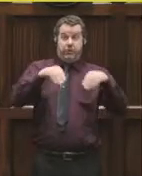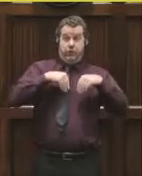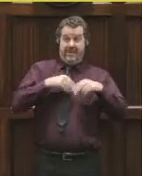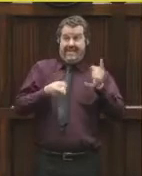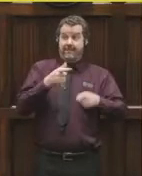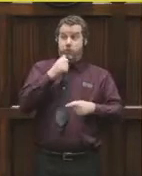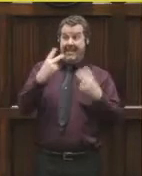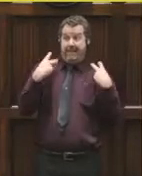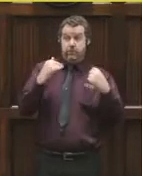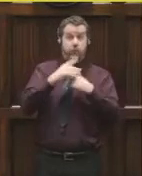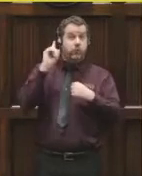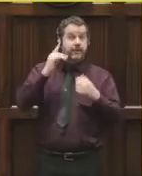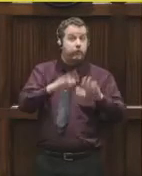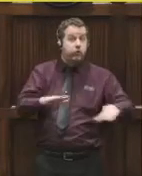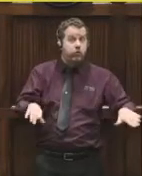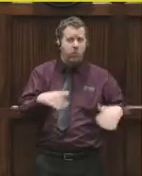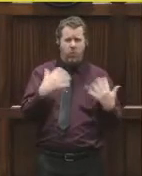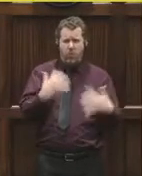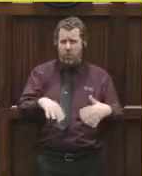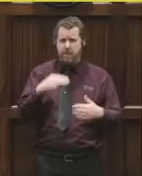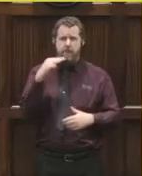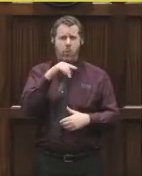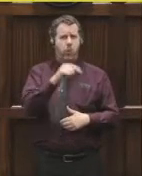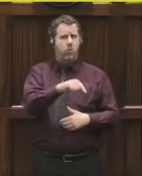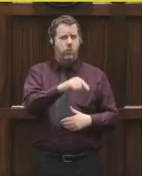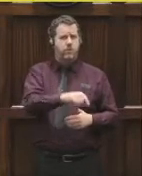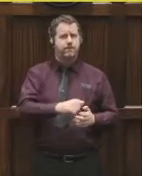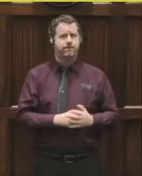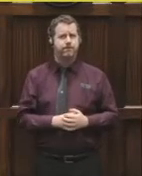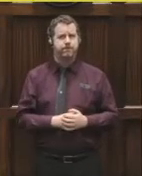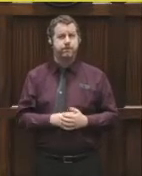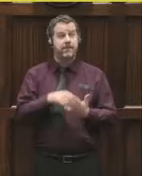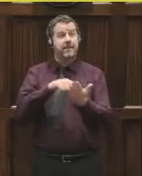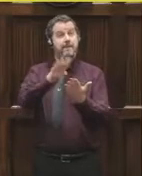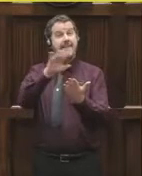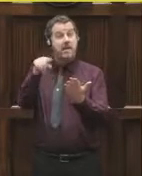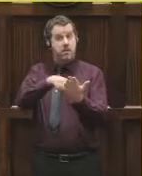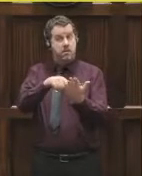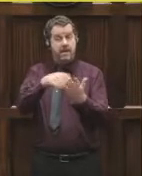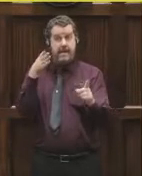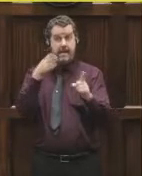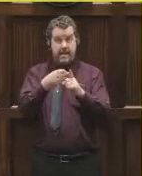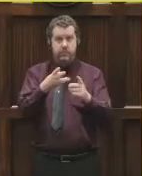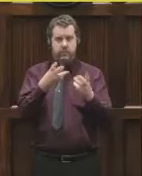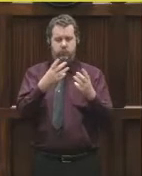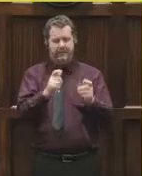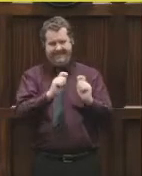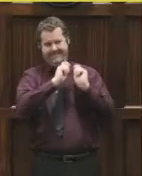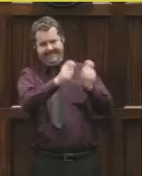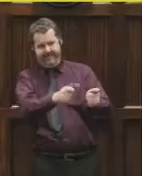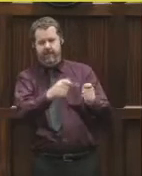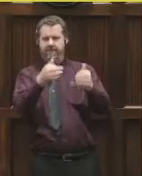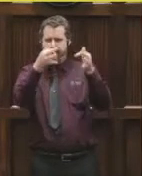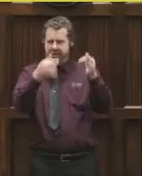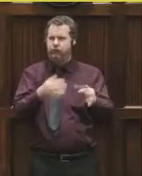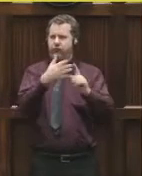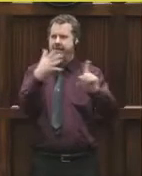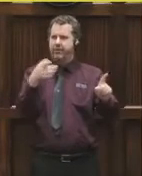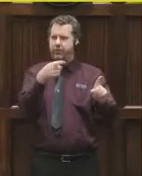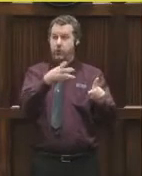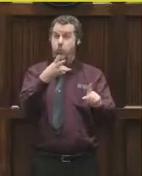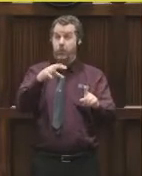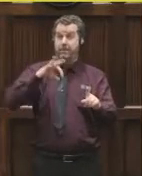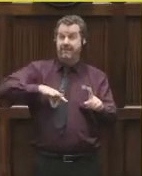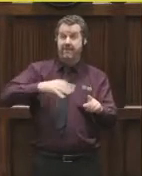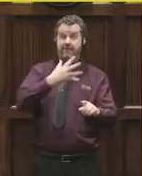children is so vital. This bill aims to grant that official recognition, which will benefit 5,000